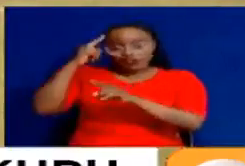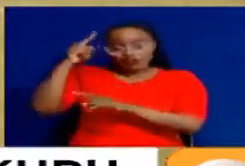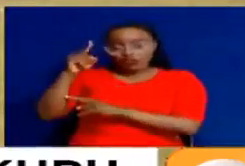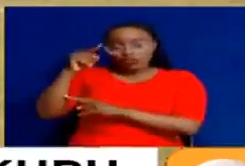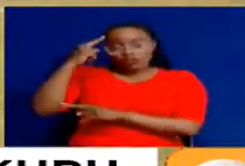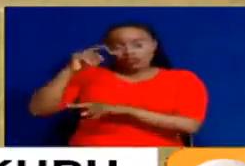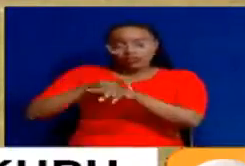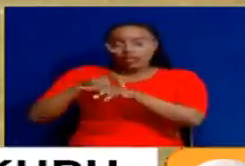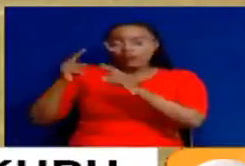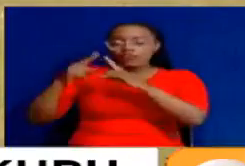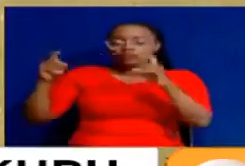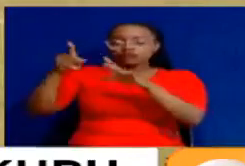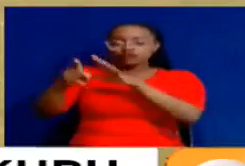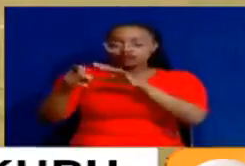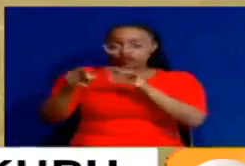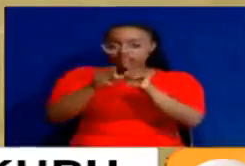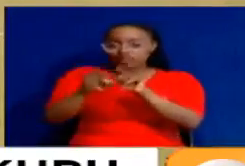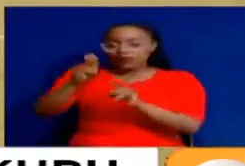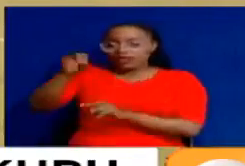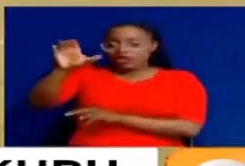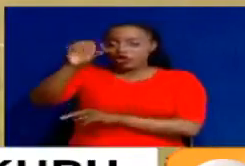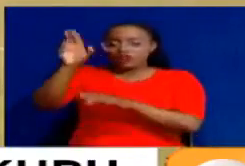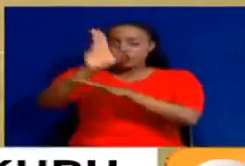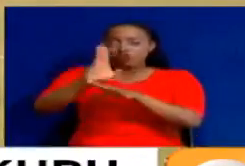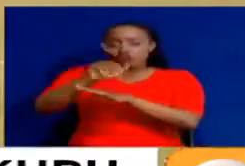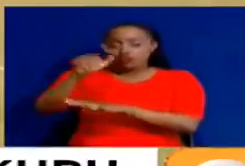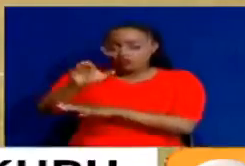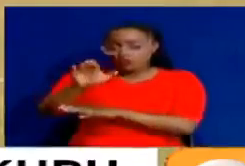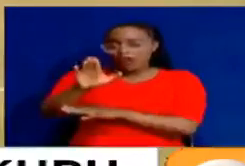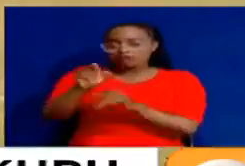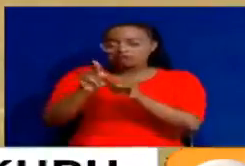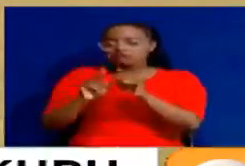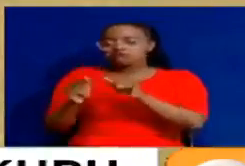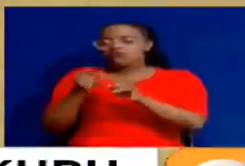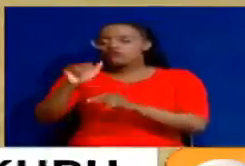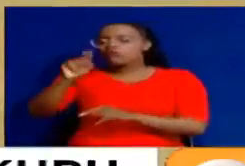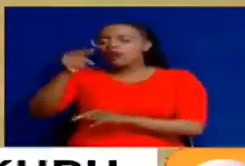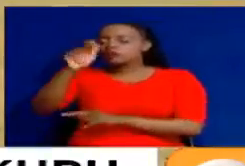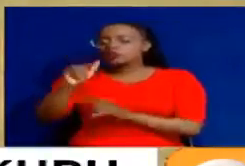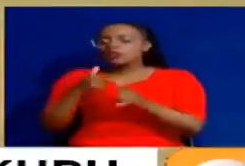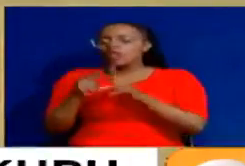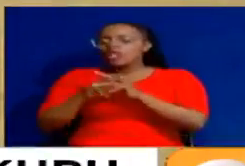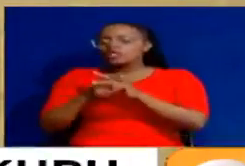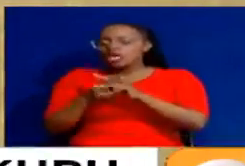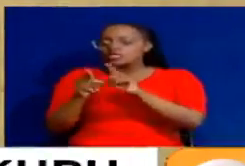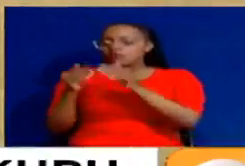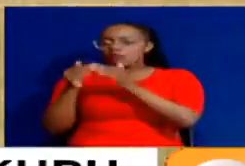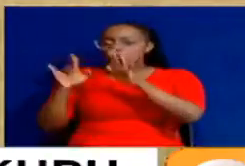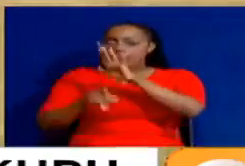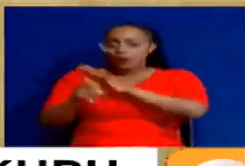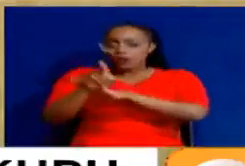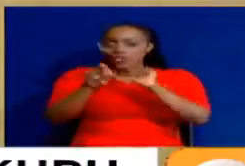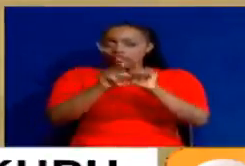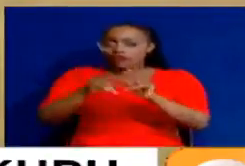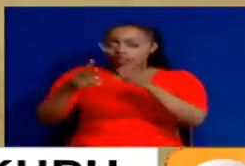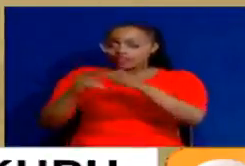whistle when the speedy striker Nicholas Kipkirui made good use of a neat pass from Anthony Kimani to stab the match opener in